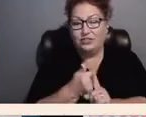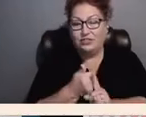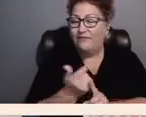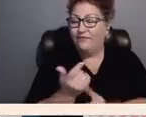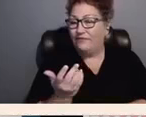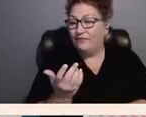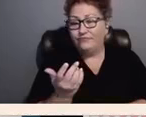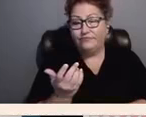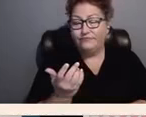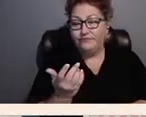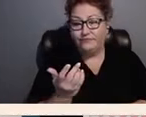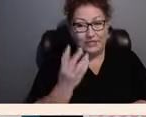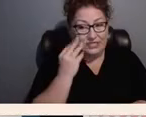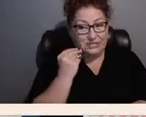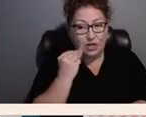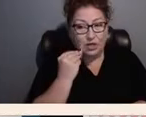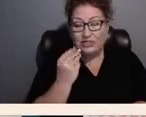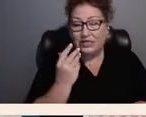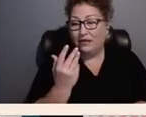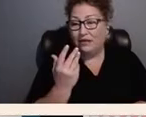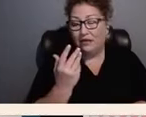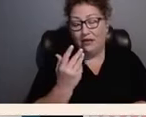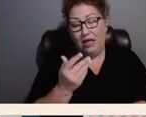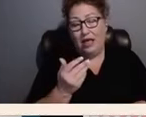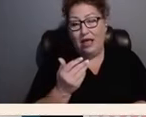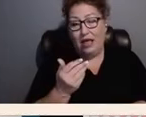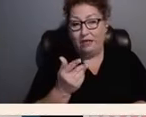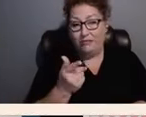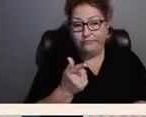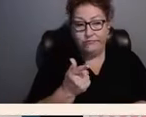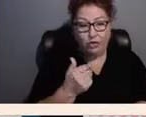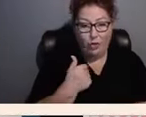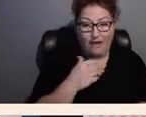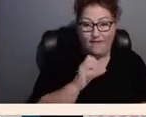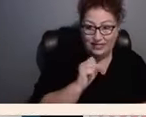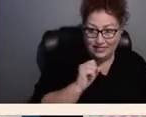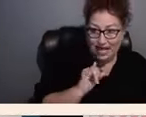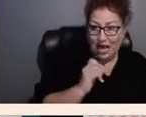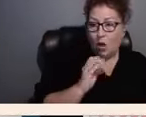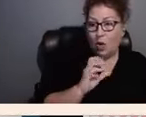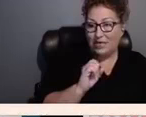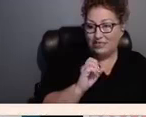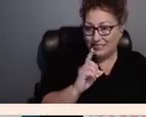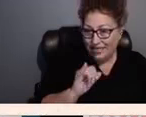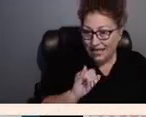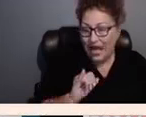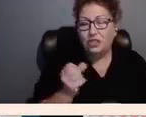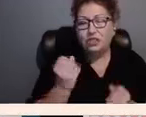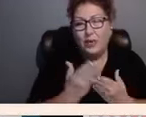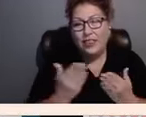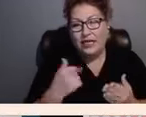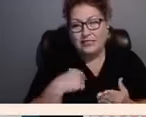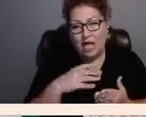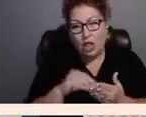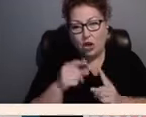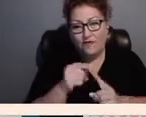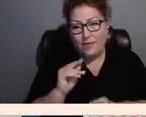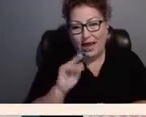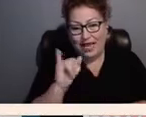are experiencing and you are on SSI or SSDI, or there's so many things I've learned from Nancy at our training events